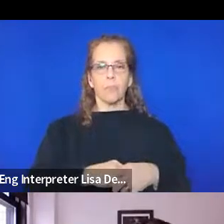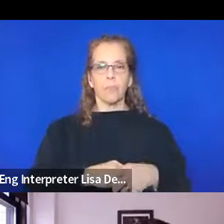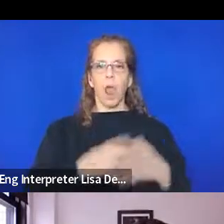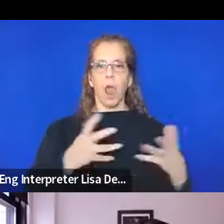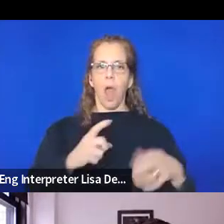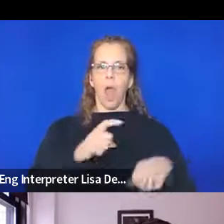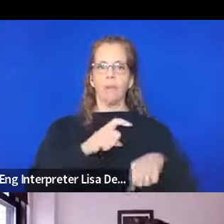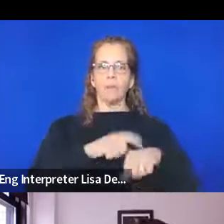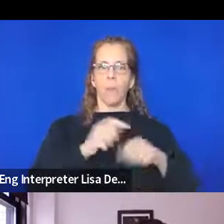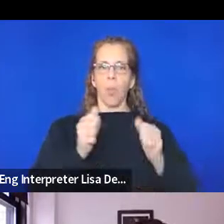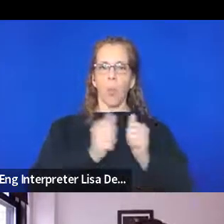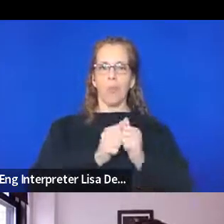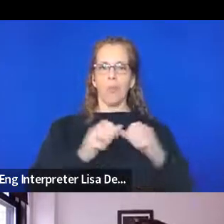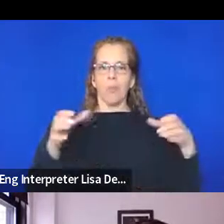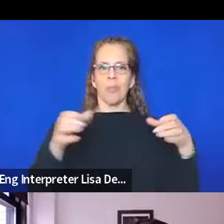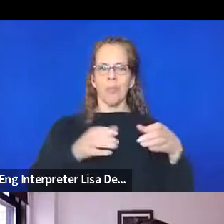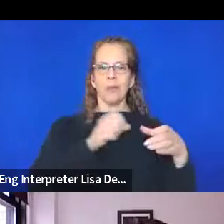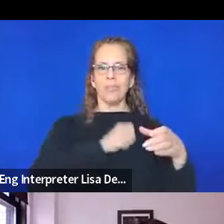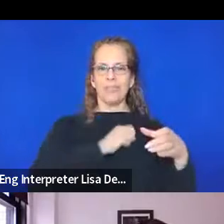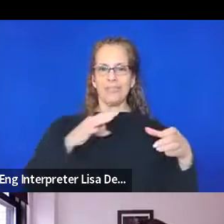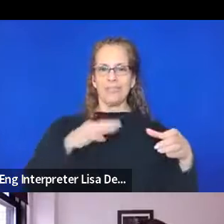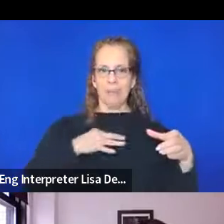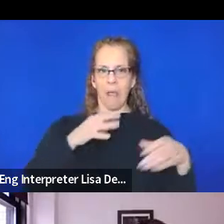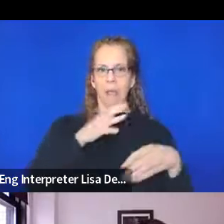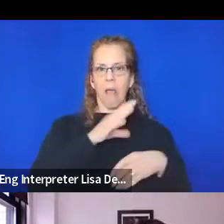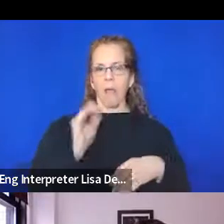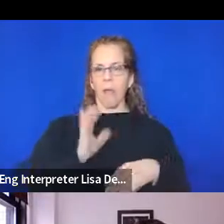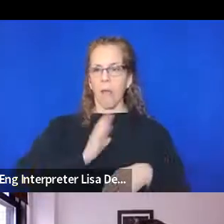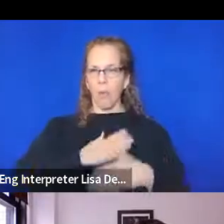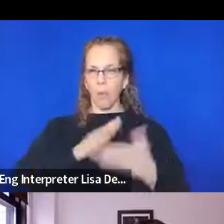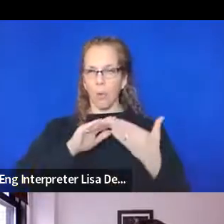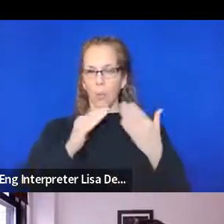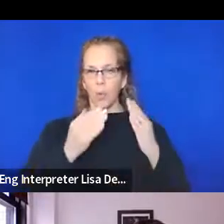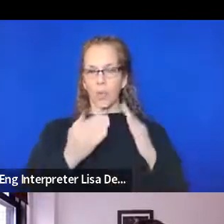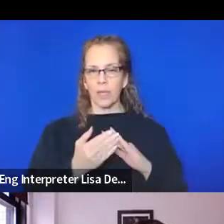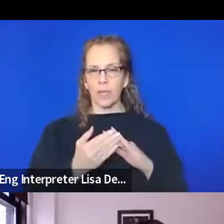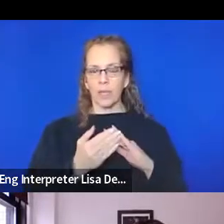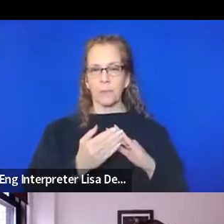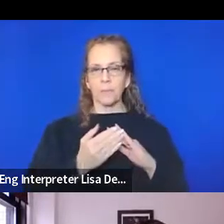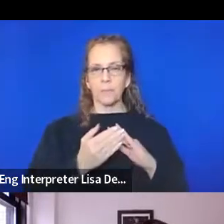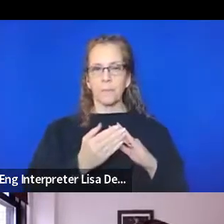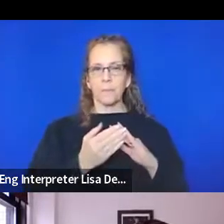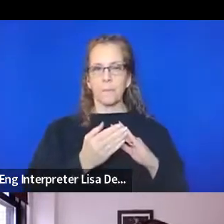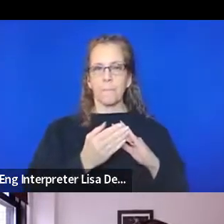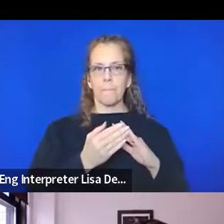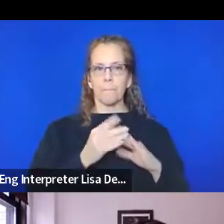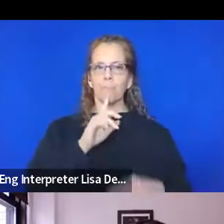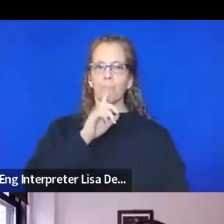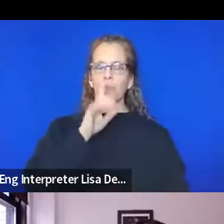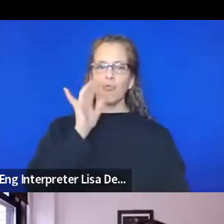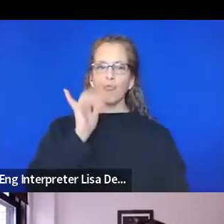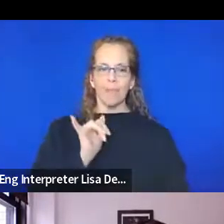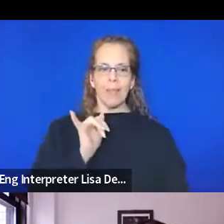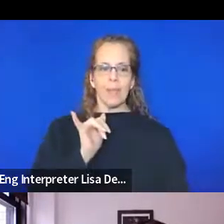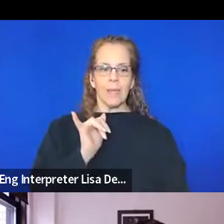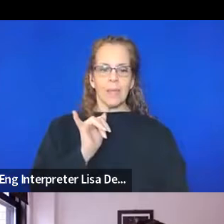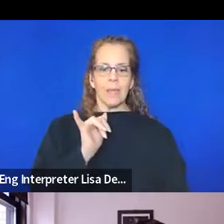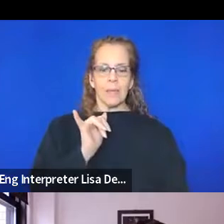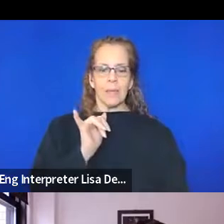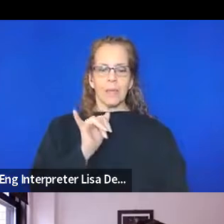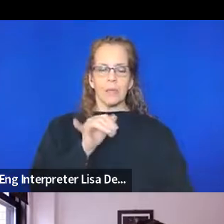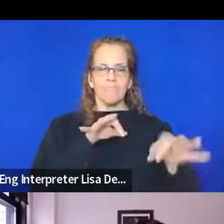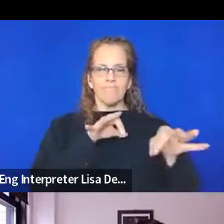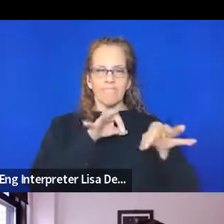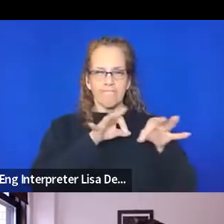staff and with some other members of our community, really articulating Playco's values. And then